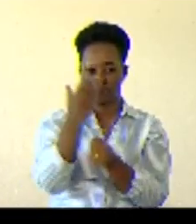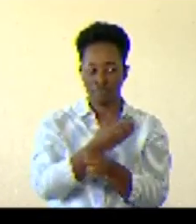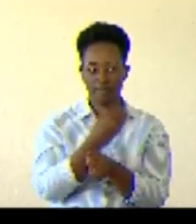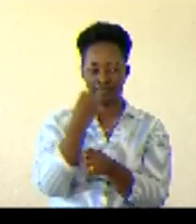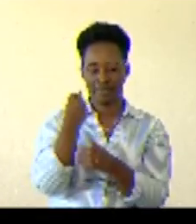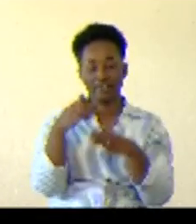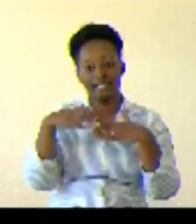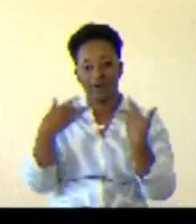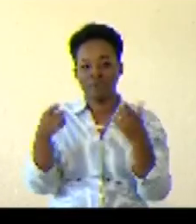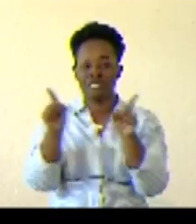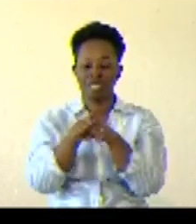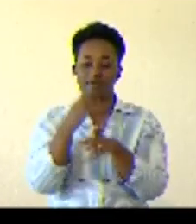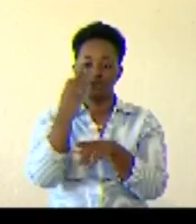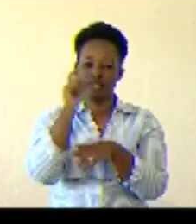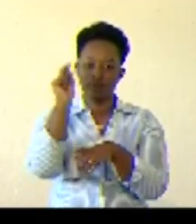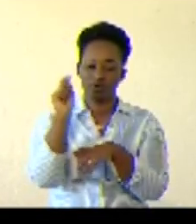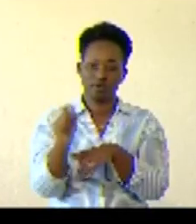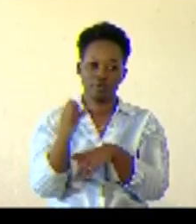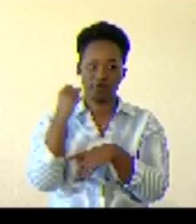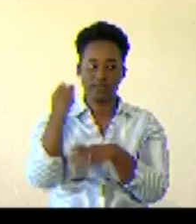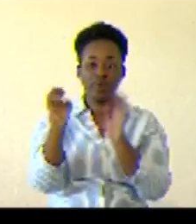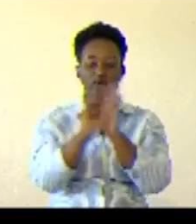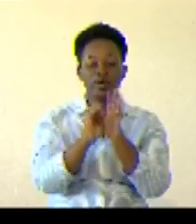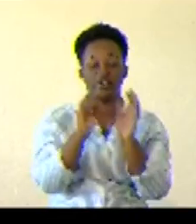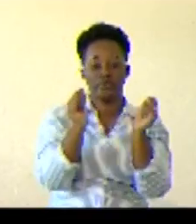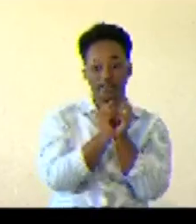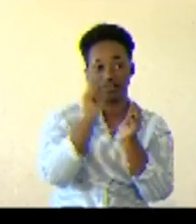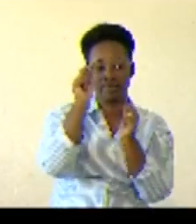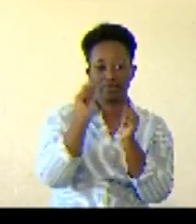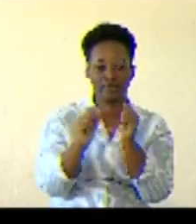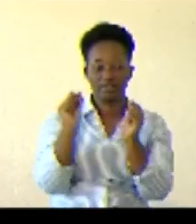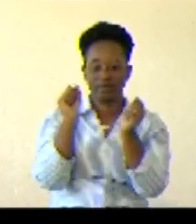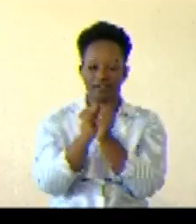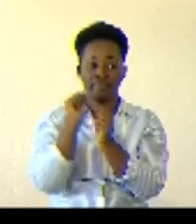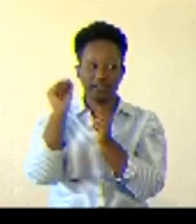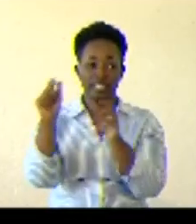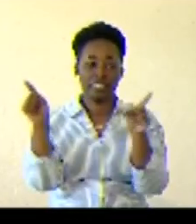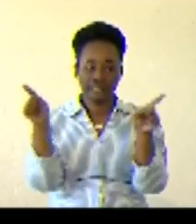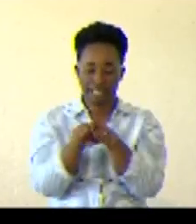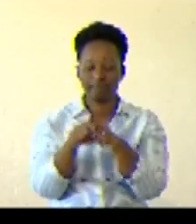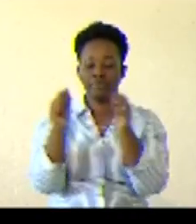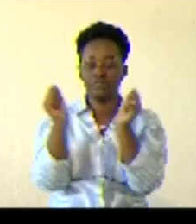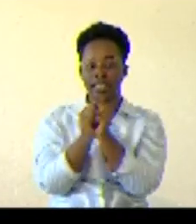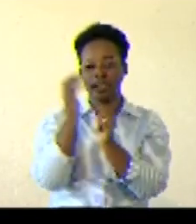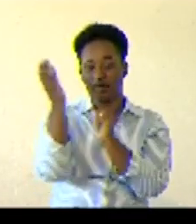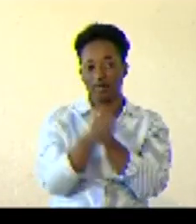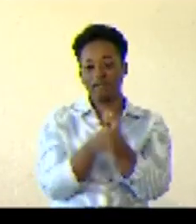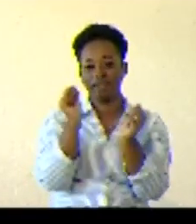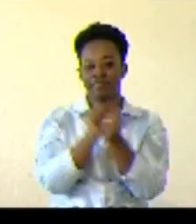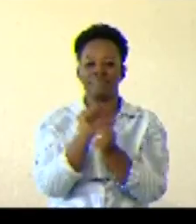same as 3 to 5. If it is maybe 10 to 15, this is the same as 10 out of